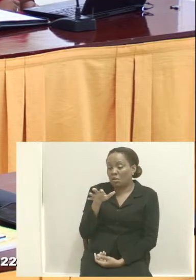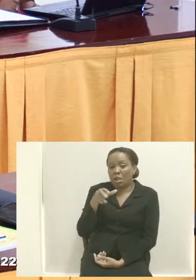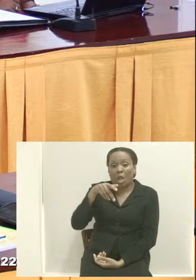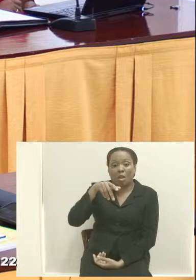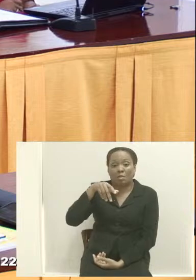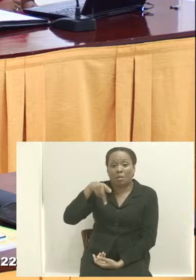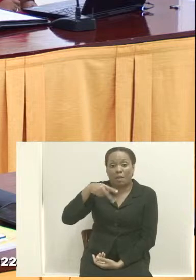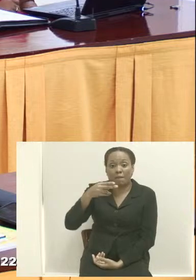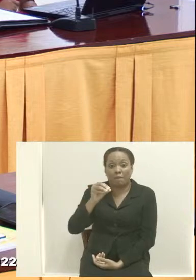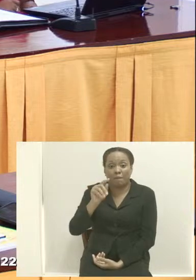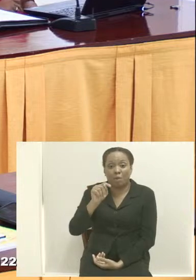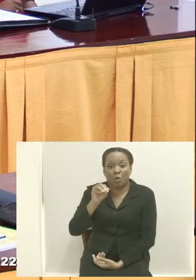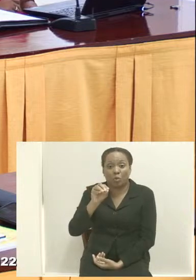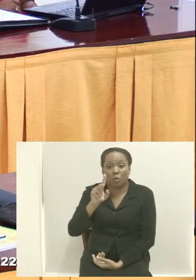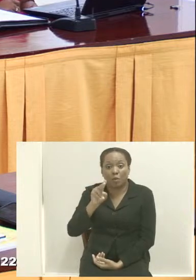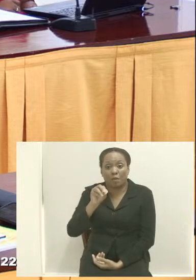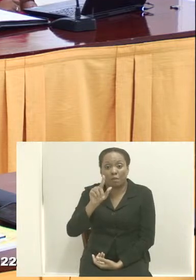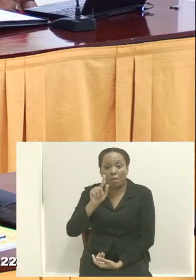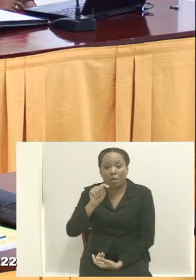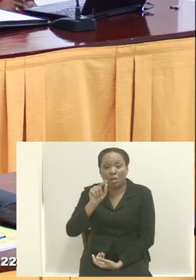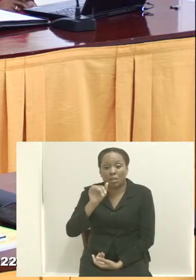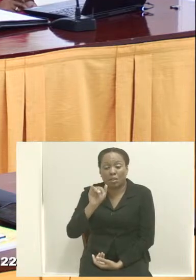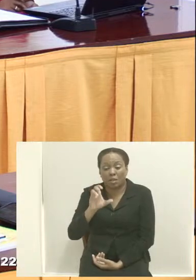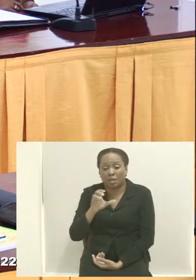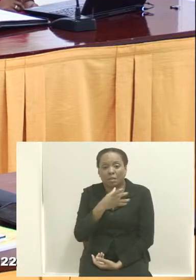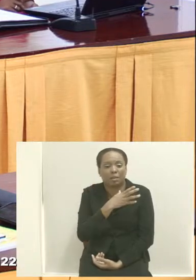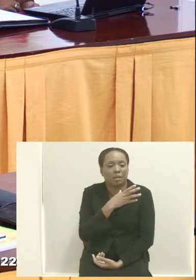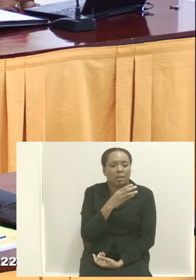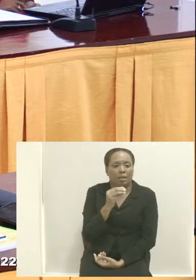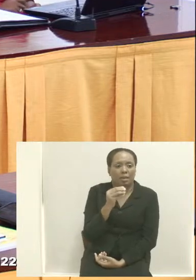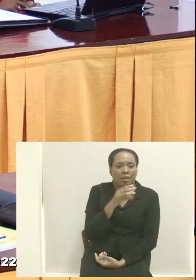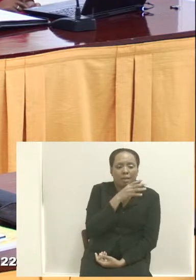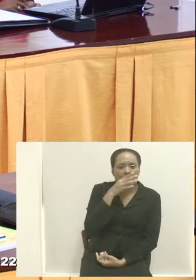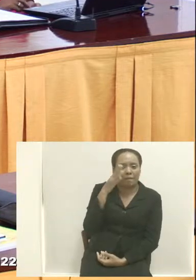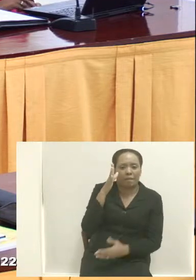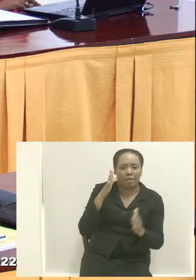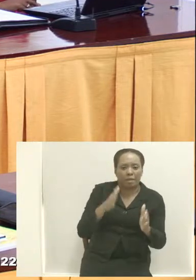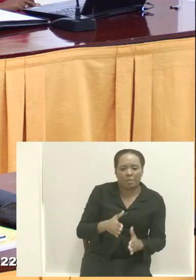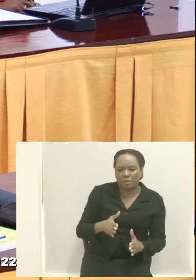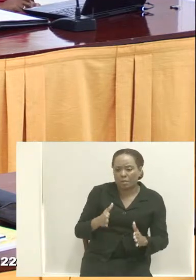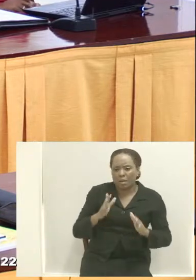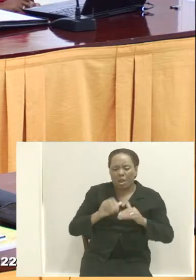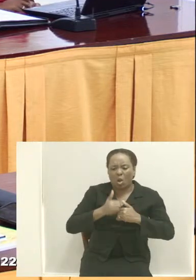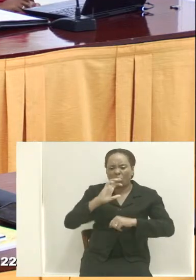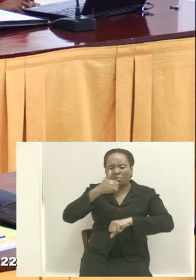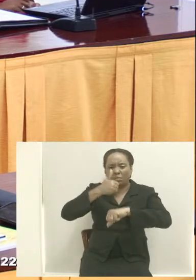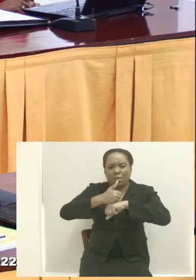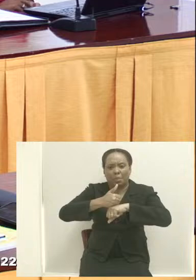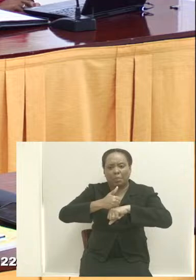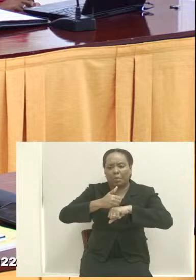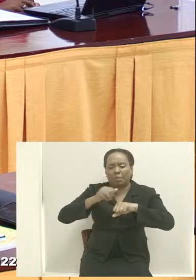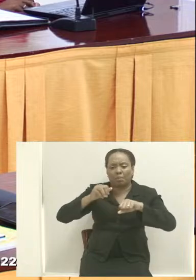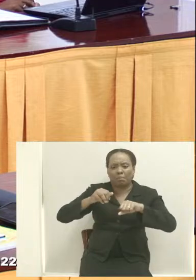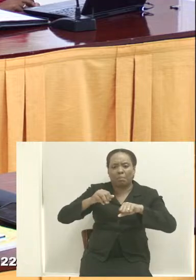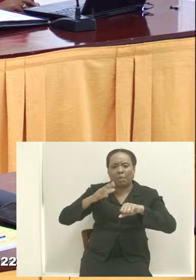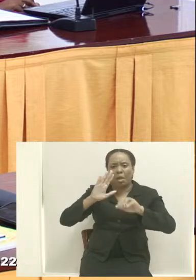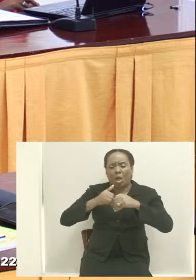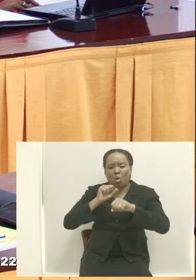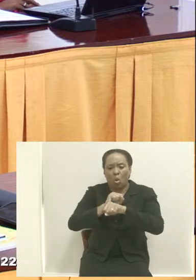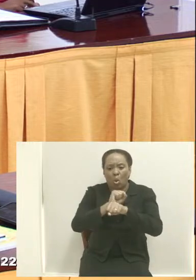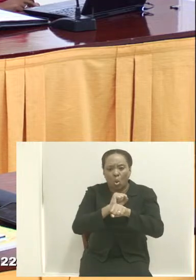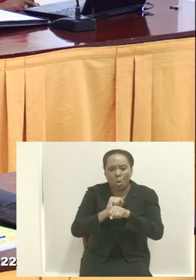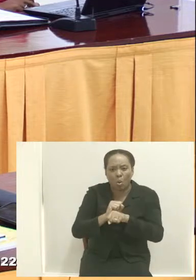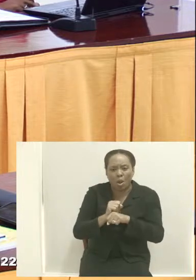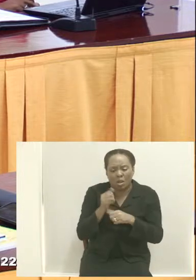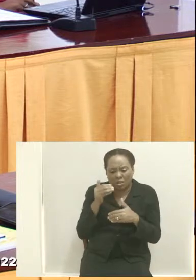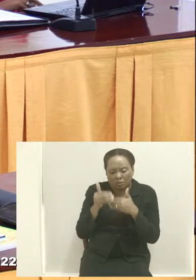again, this is a possibility that has to be followed through, in my judgment, in this economy. It also